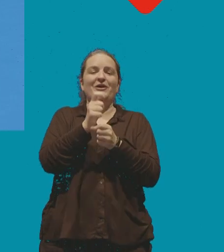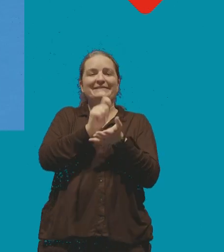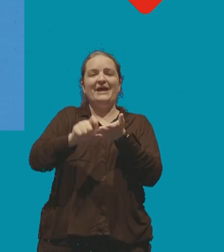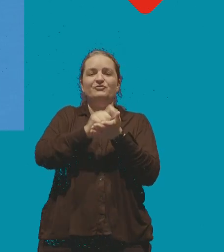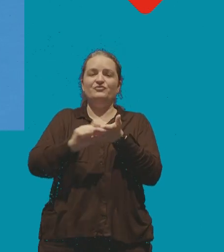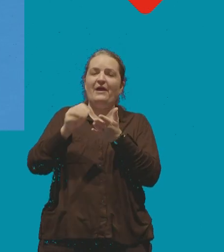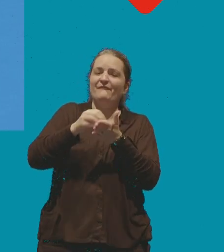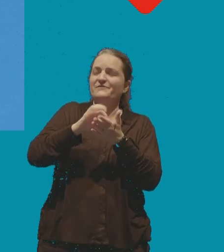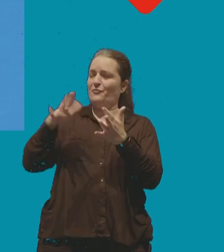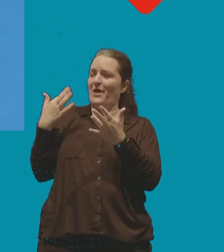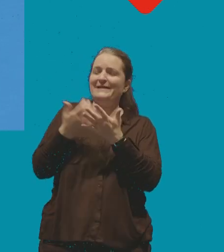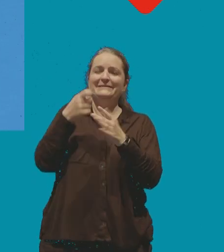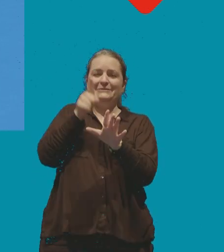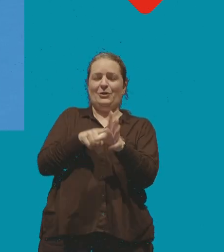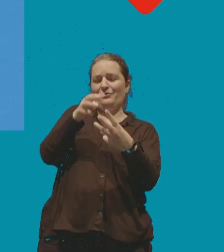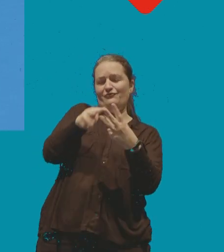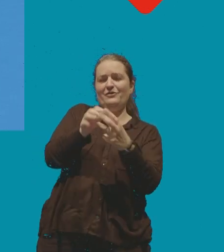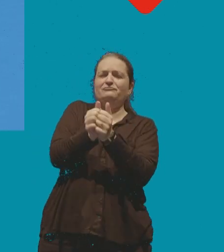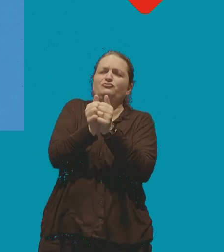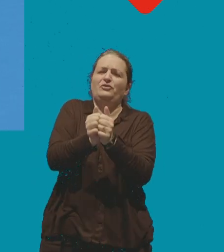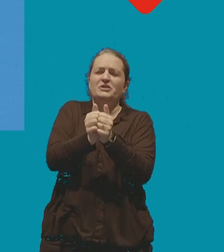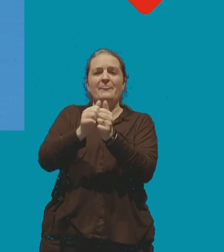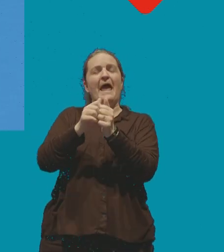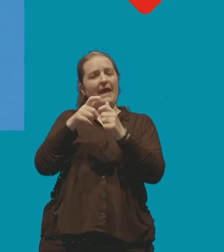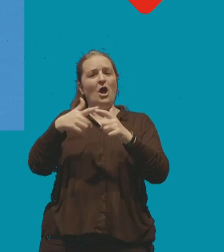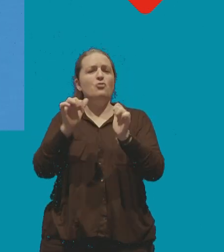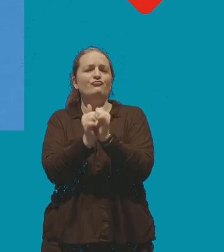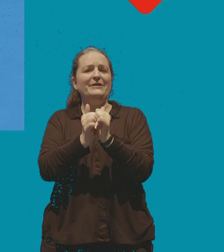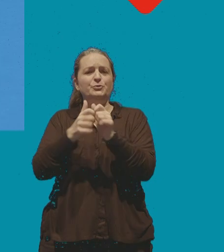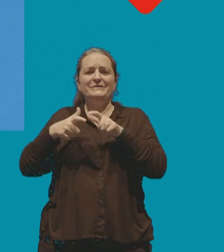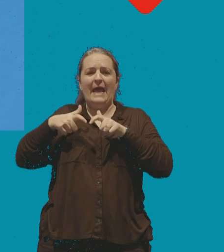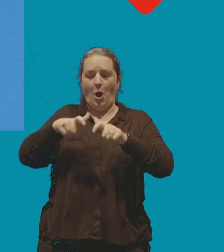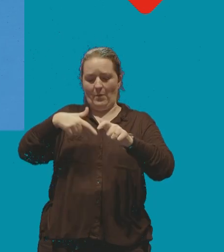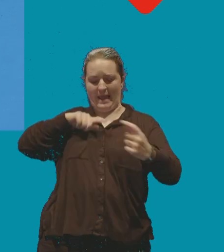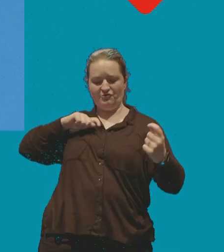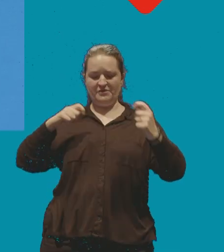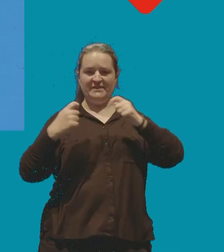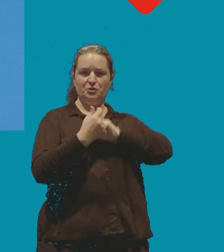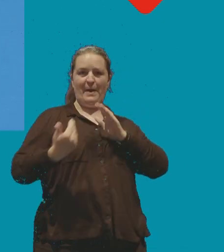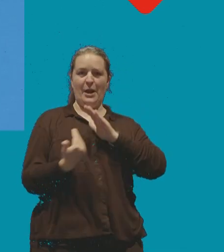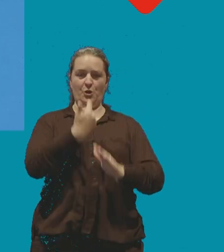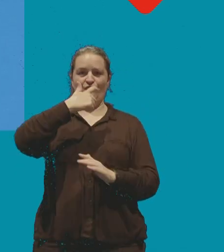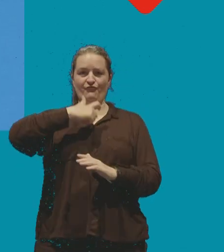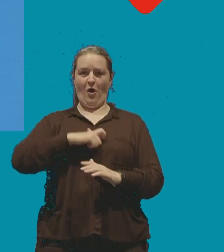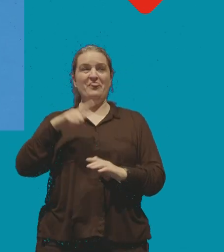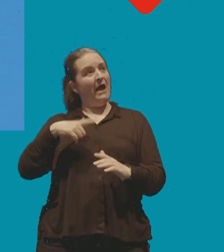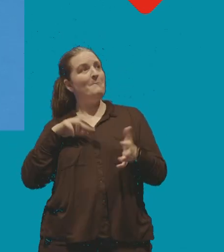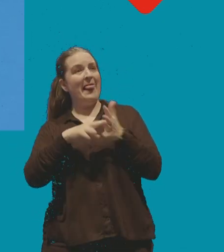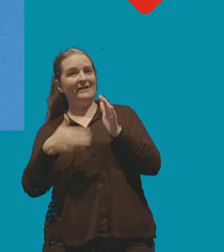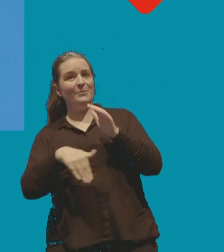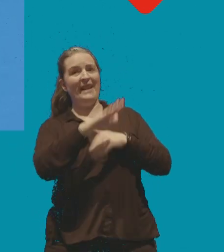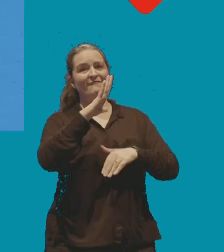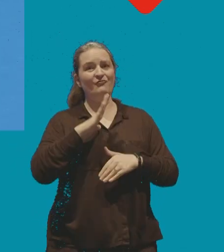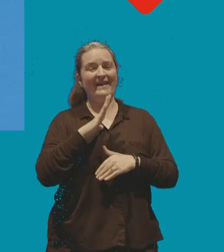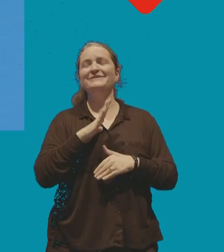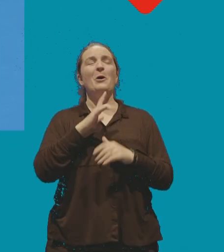eternally grateful that all three agreed to stay on to support me during my transition into my new role when they had all made plans to leave